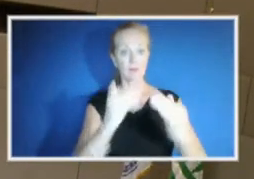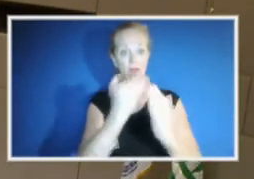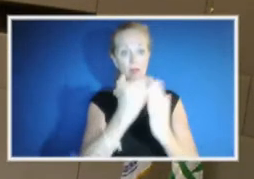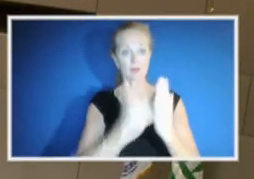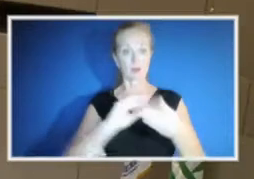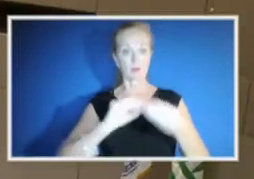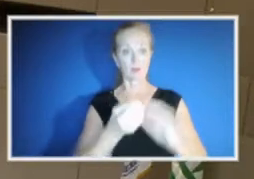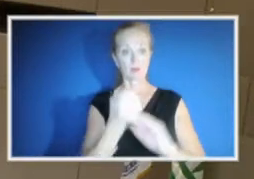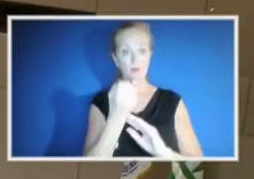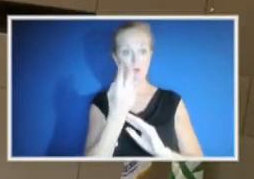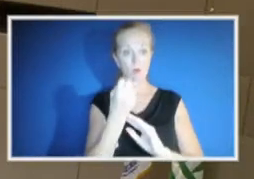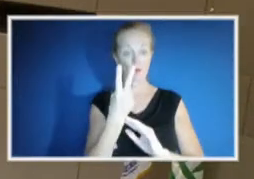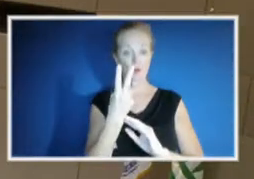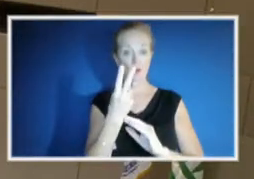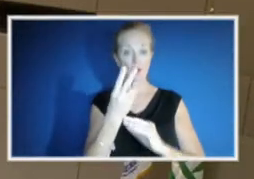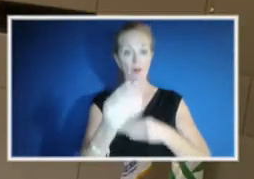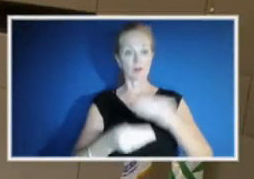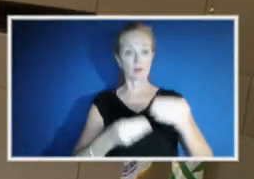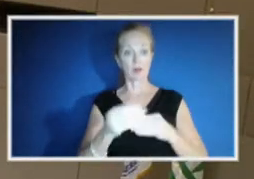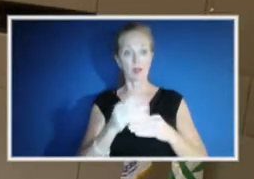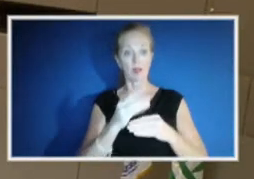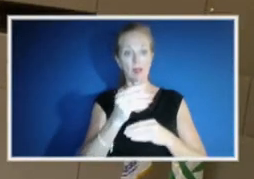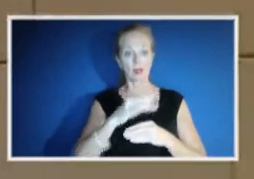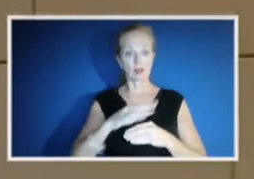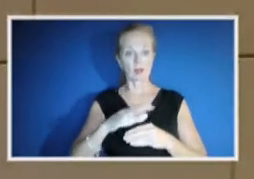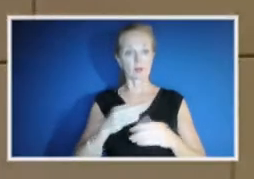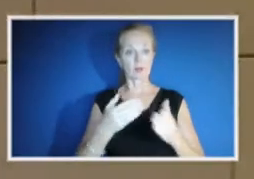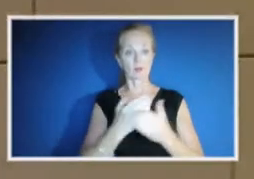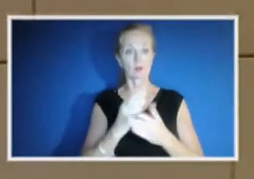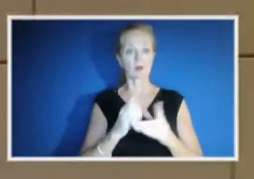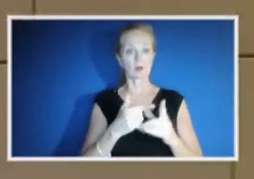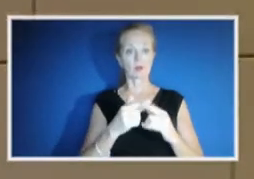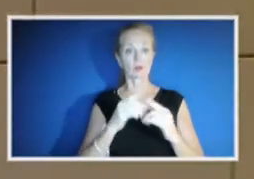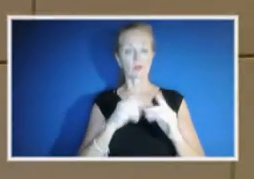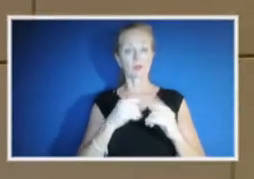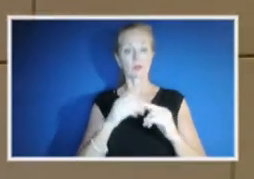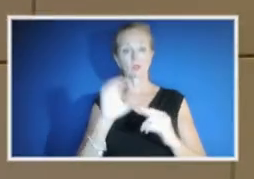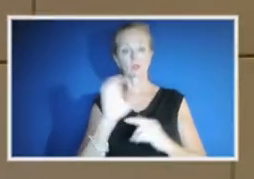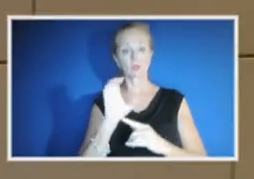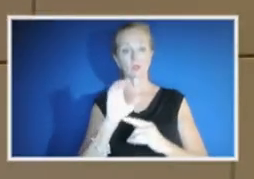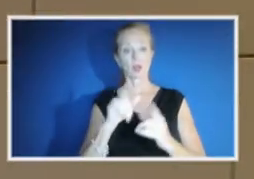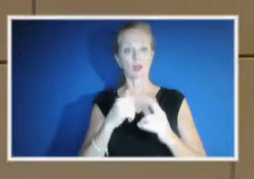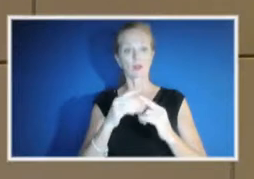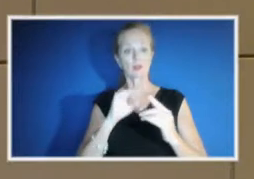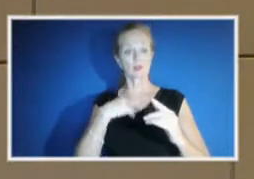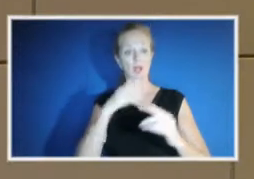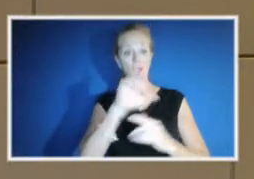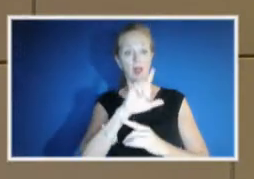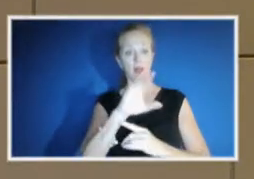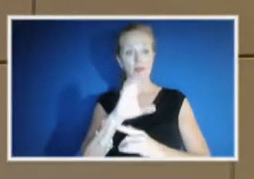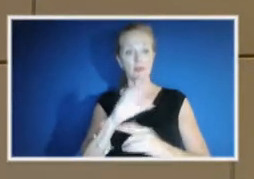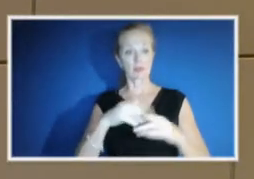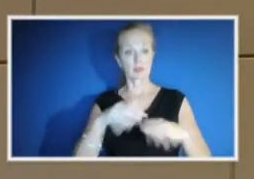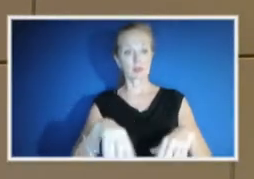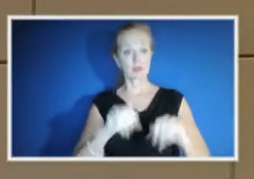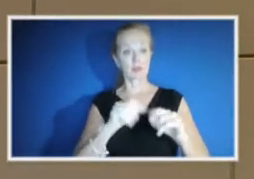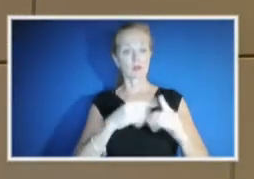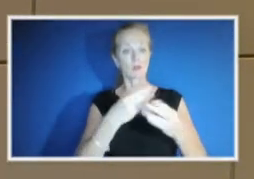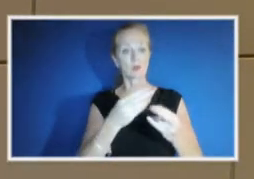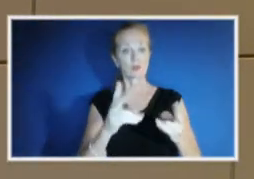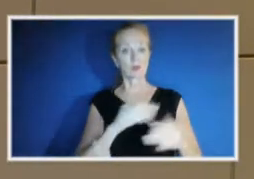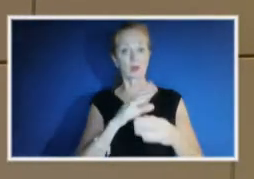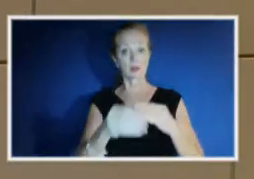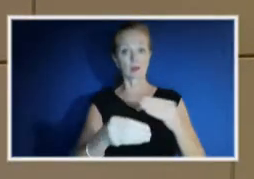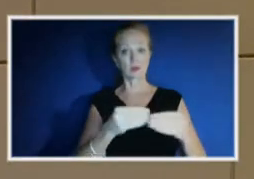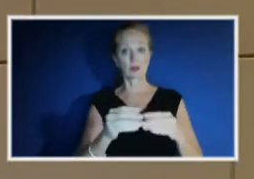12, exchange of land rights along the Lynx Light Rail Corridor with Charlotte Hawkins, LLC. Adopt a resolution authorizing the exchange of